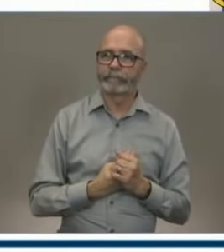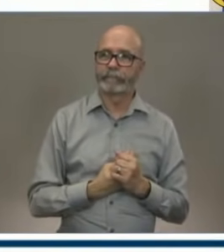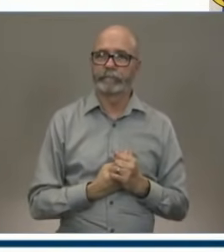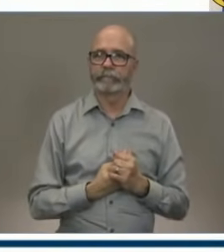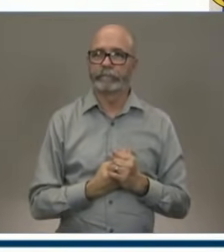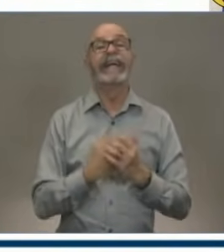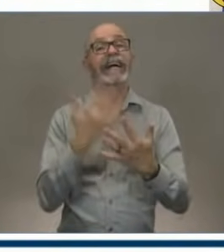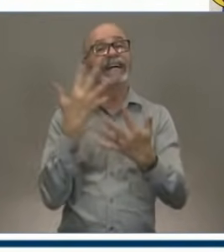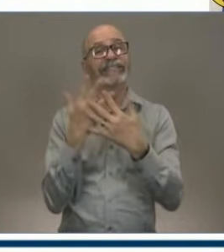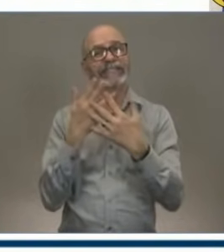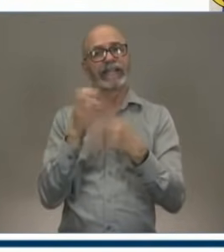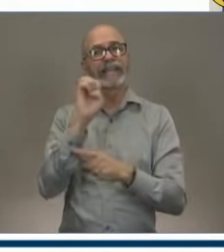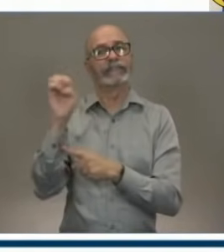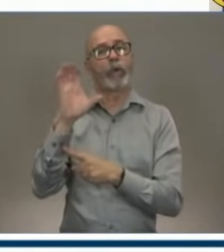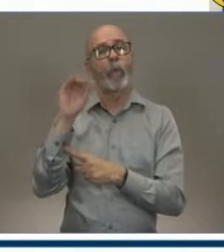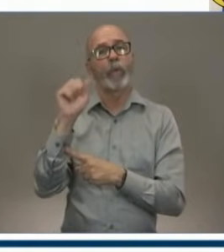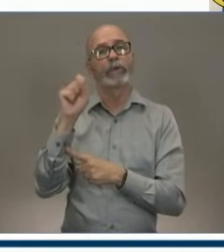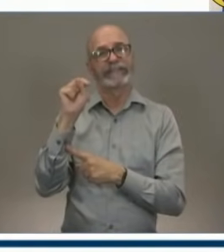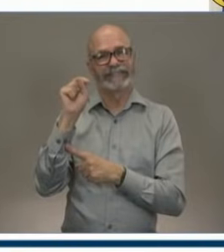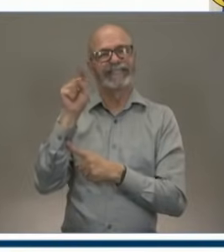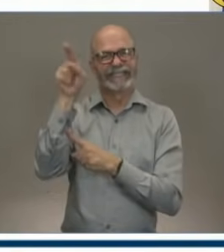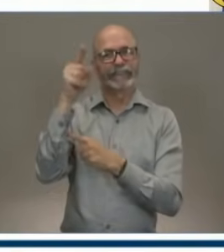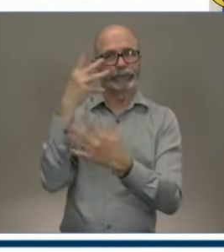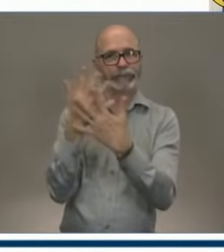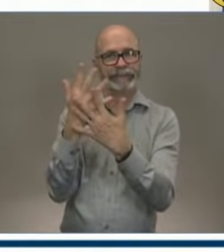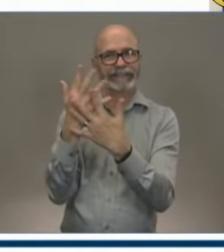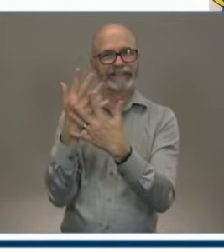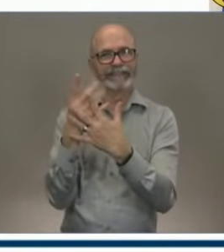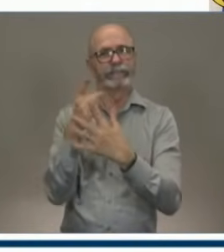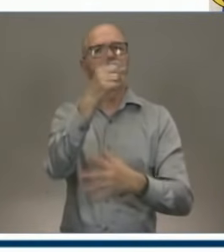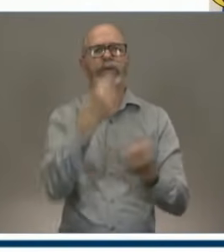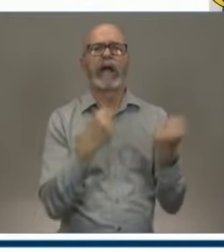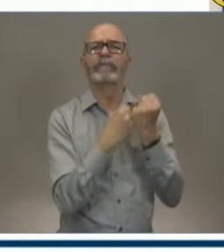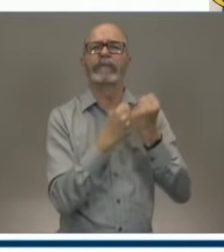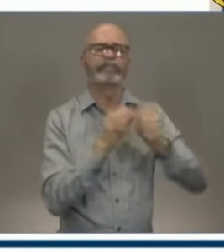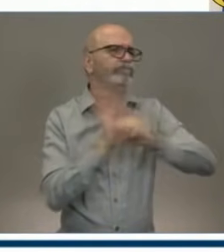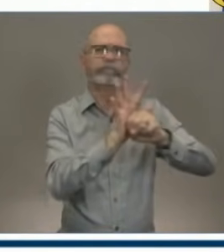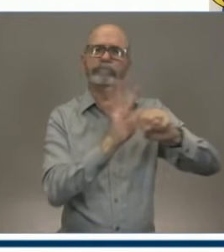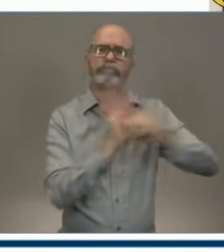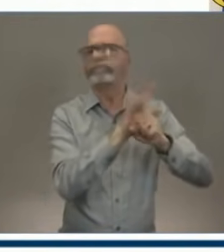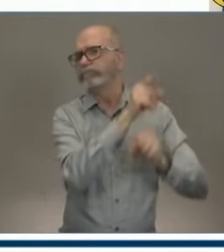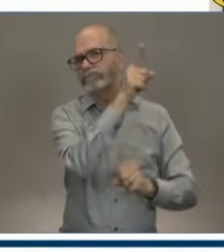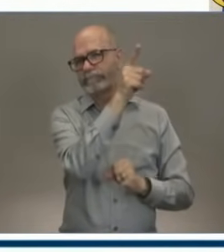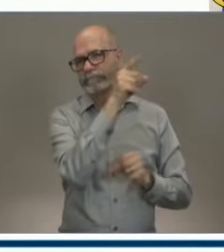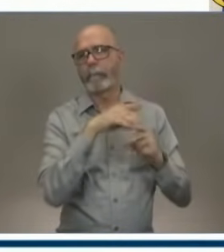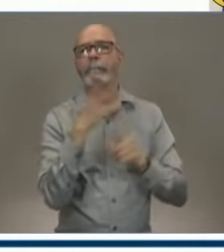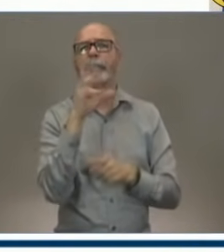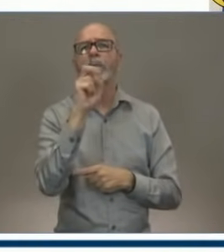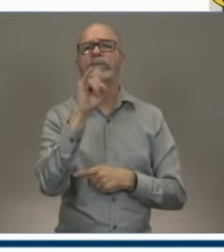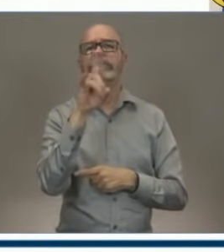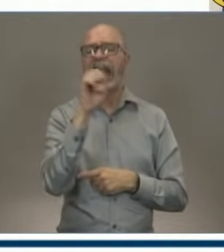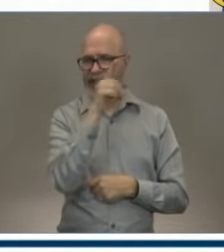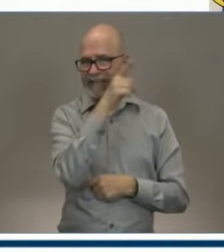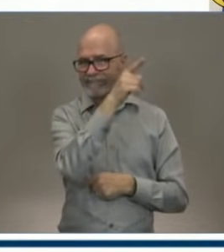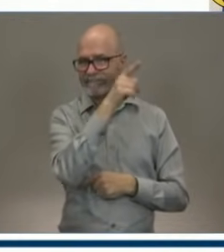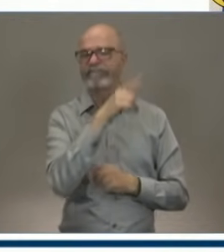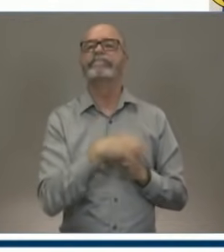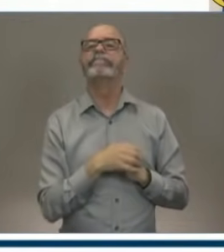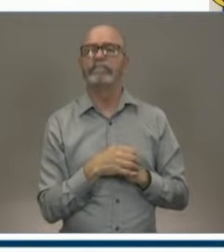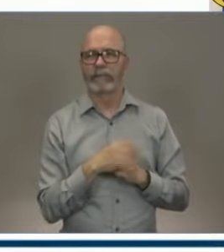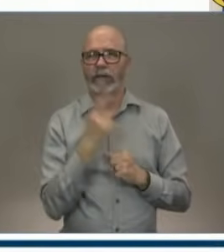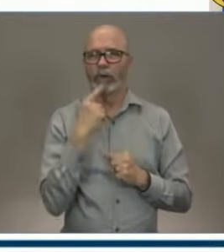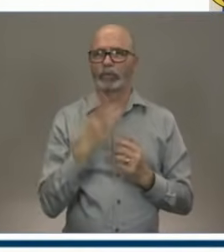Society, which is a prisoners' advocacy group, says conditions at the Burnside jail are increasingly